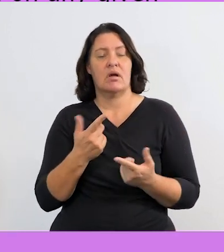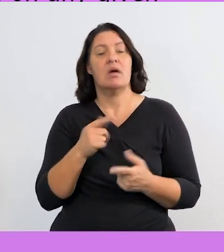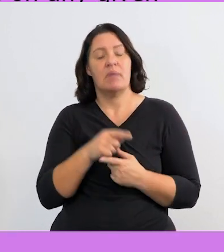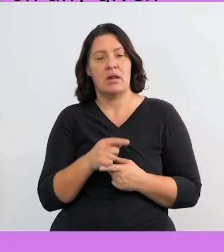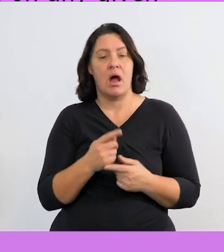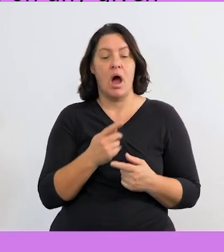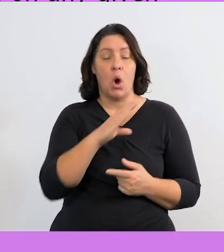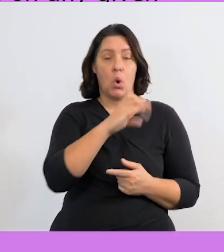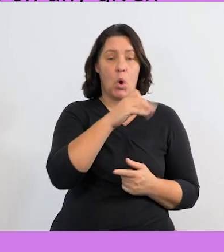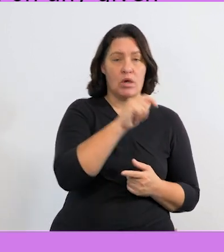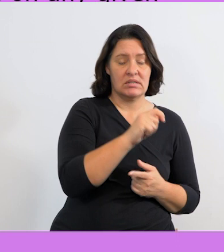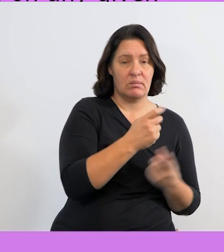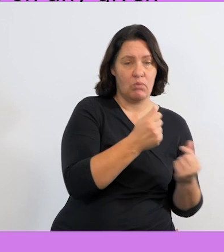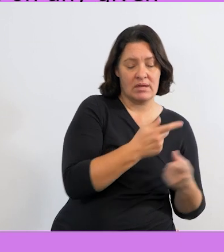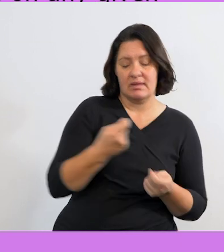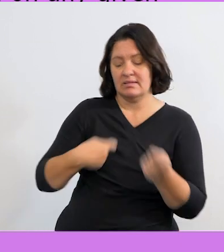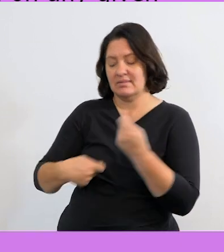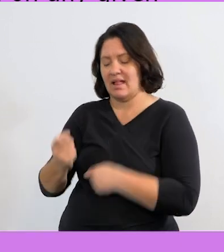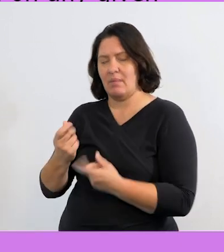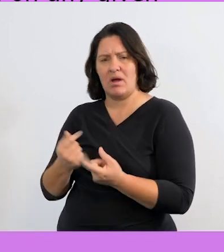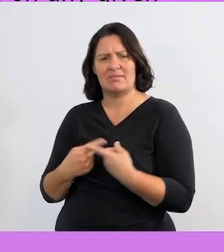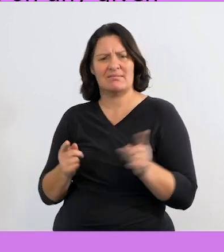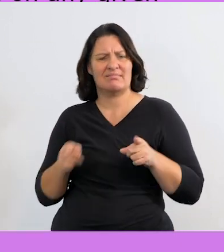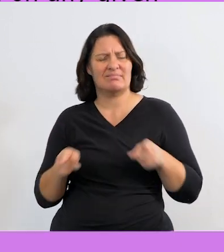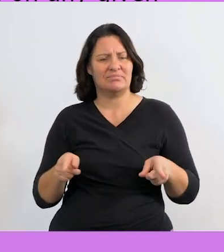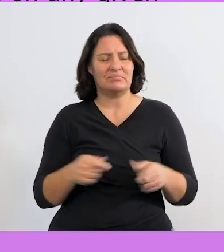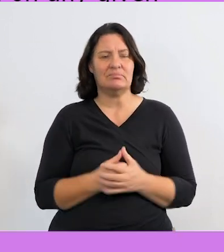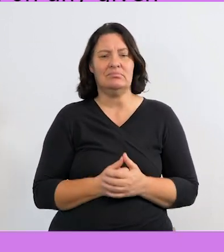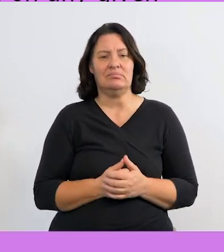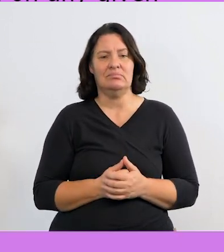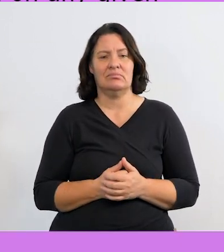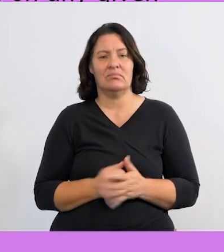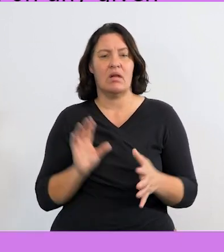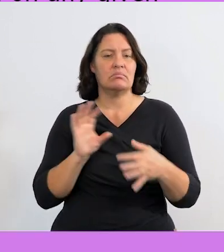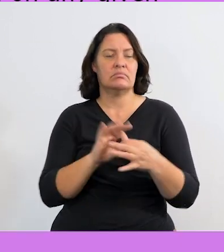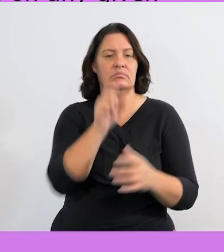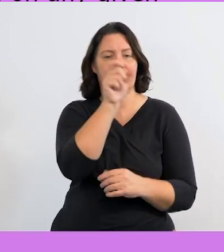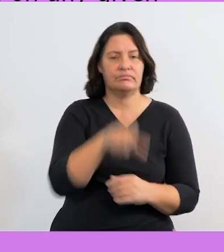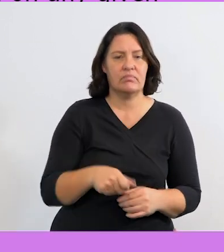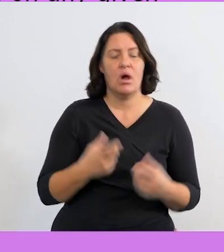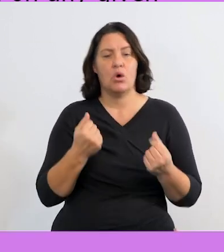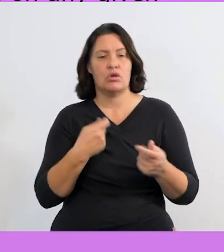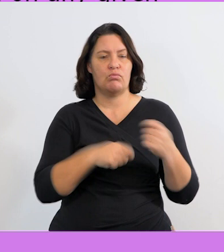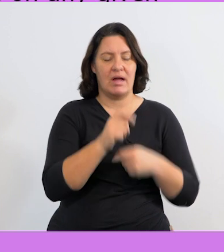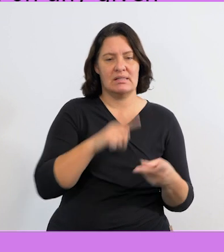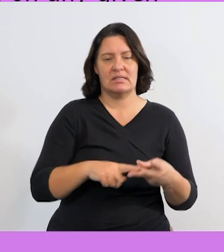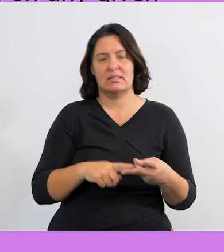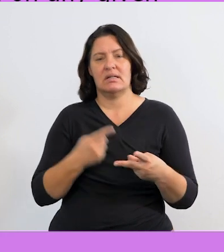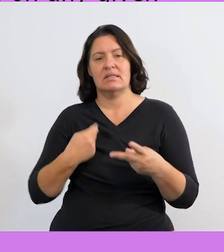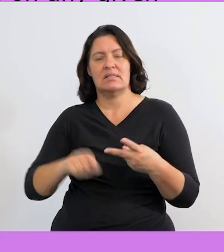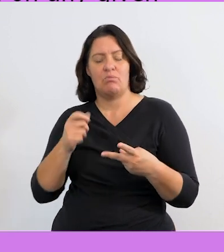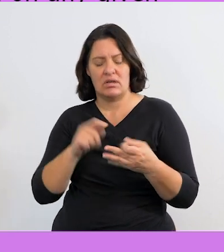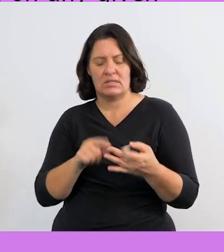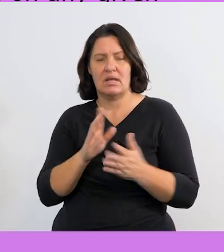between cost price and selling price, then also other related terminology such as cost price, selling price,